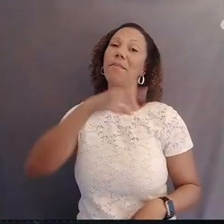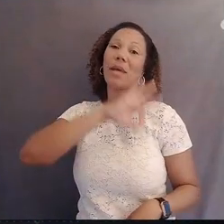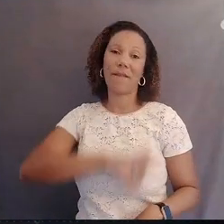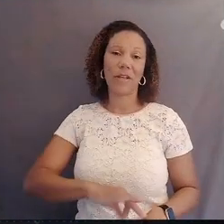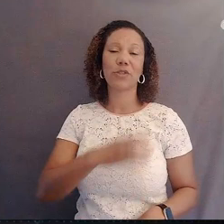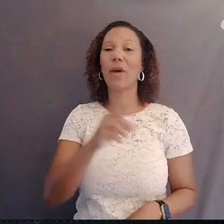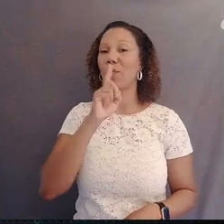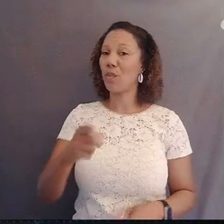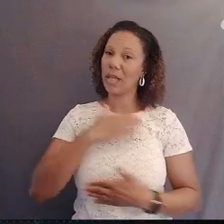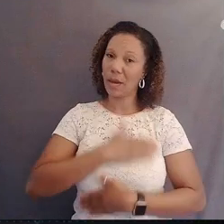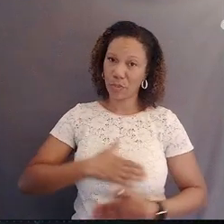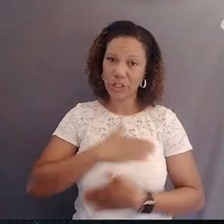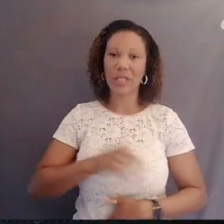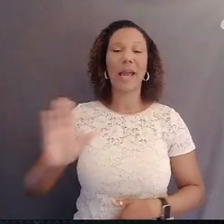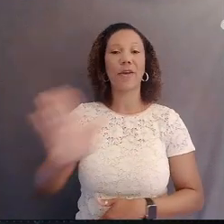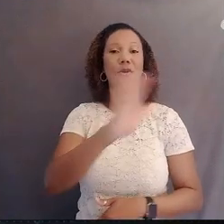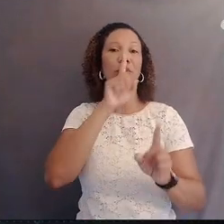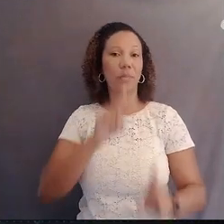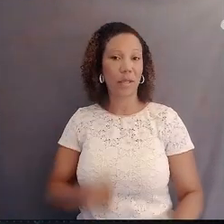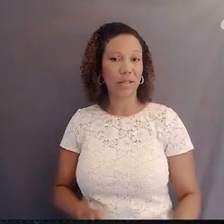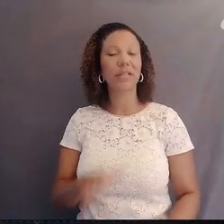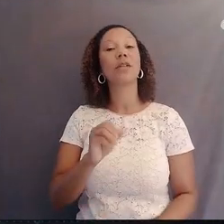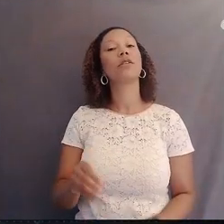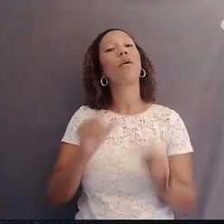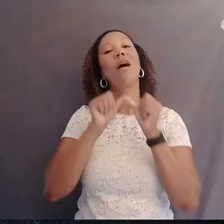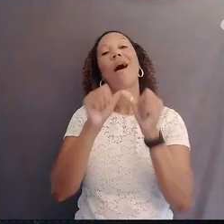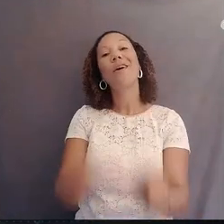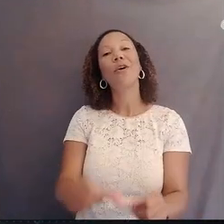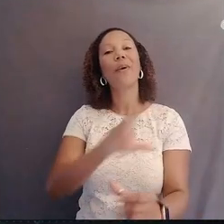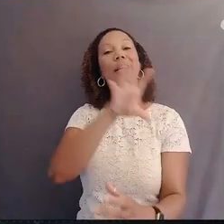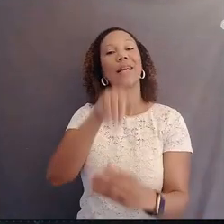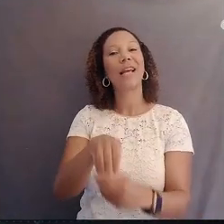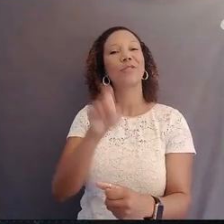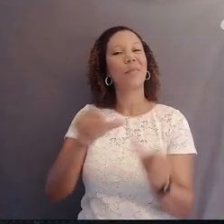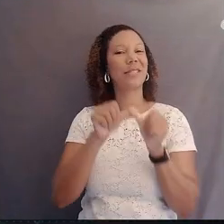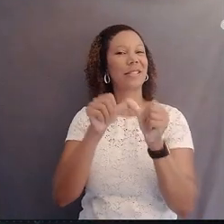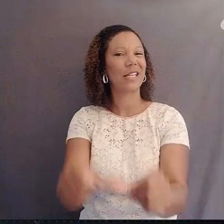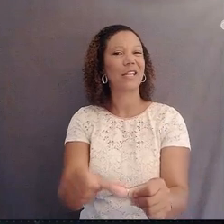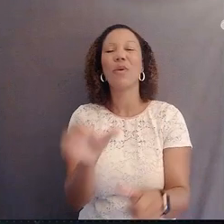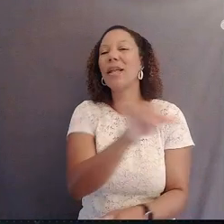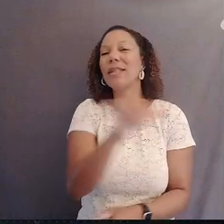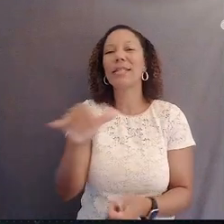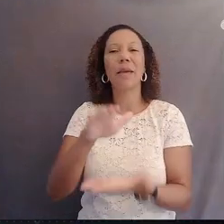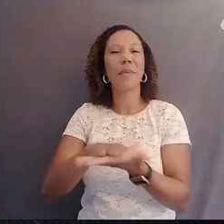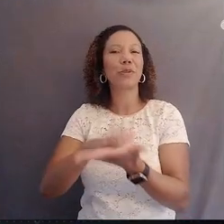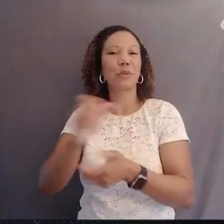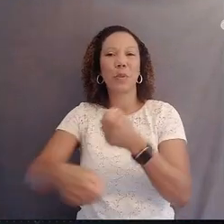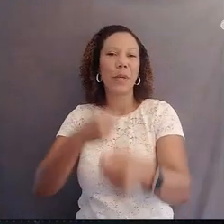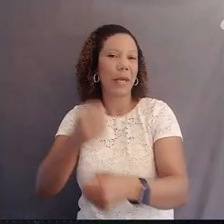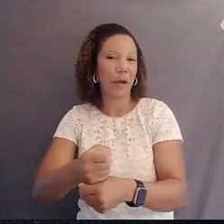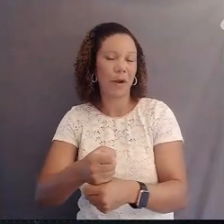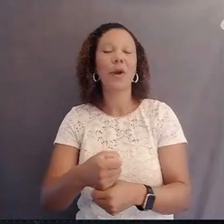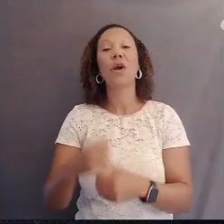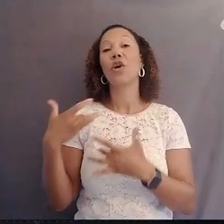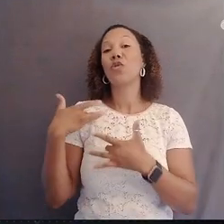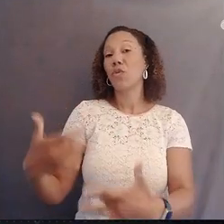appreciated. So ongoing engagement needs to continue just like we would in our normal school year. You know, normally at this time we have what's called